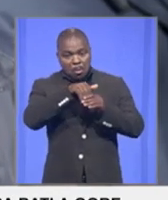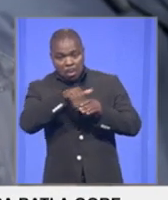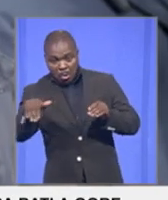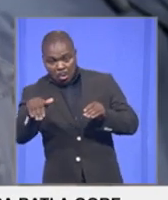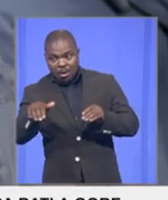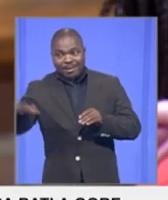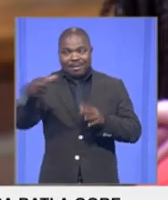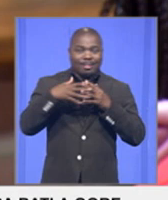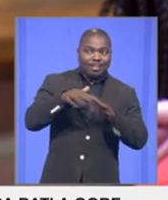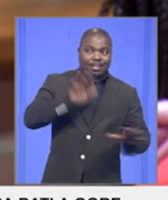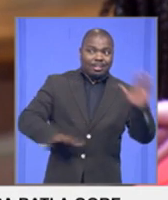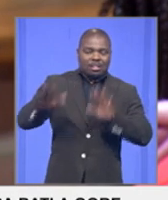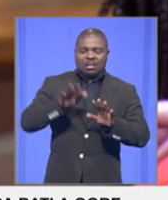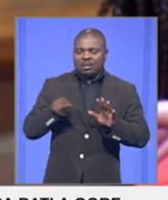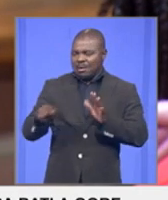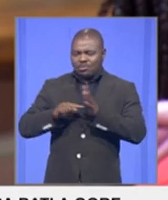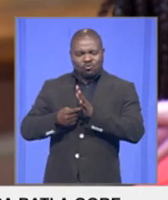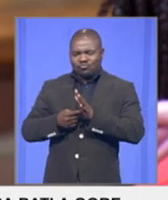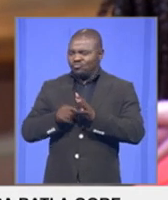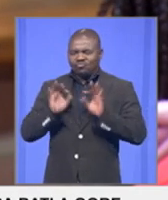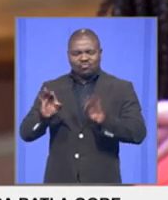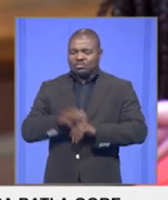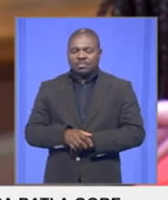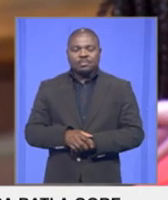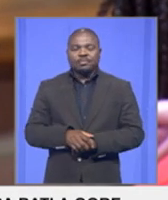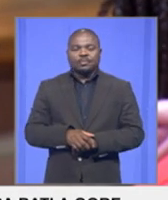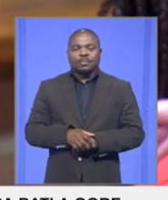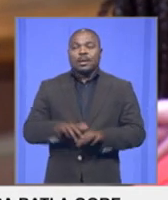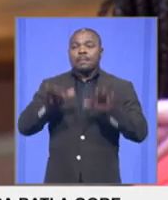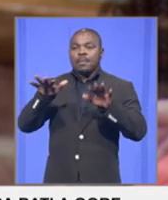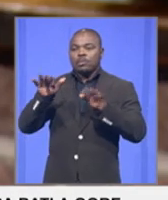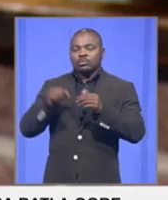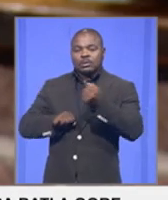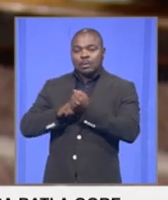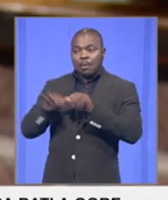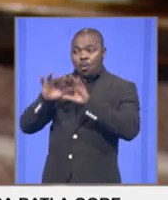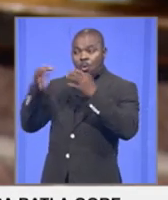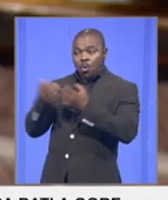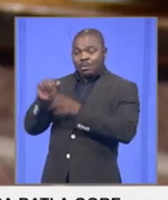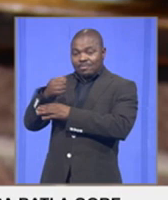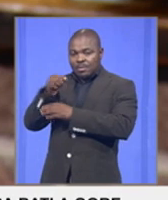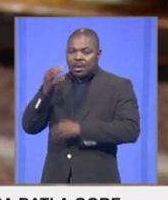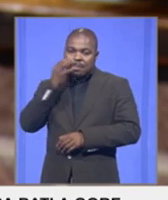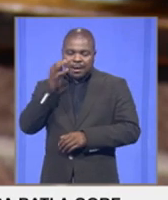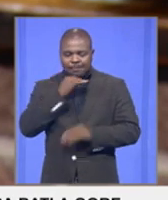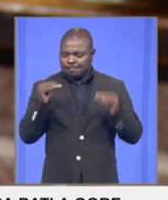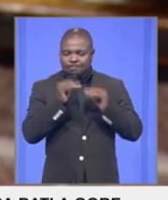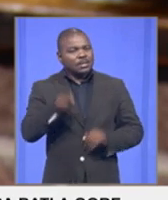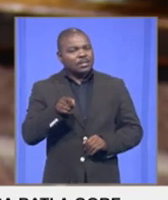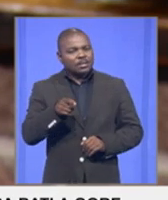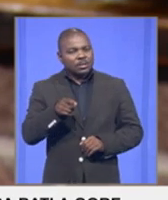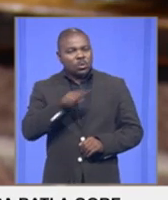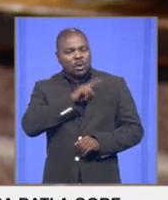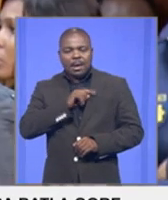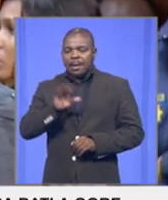rebolelwa Bailey e le ntlha e tsietsang. Khabagare balatedi ba ntse ba dira boikuelo jwa gore tshiamiso e dirwe tebang le